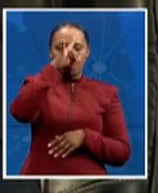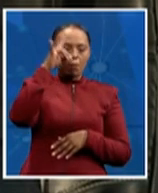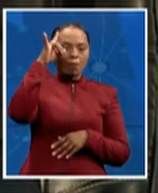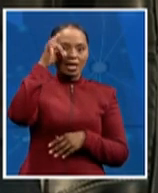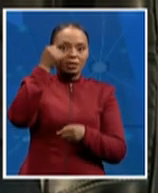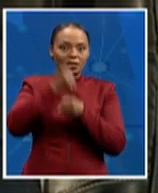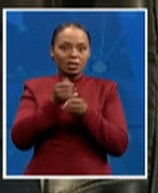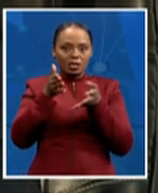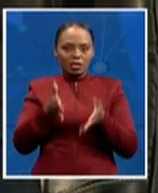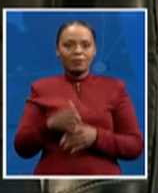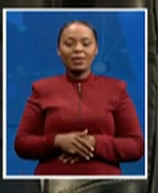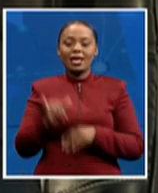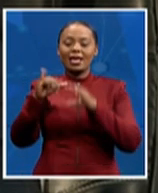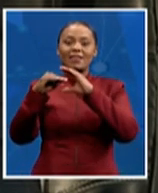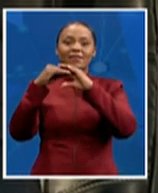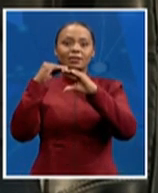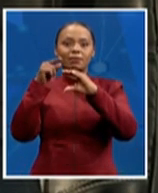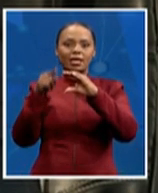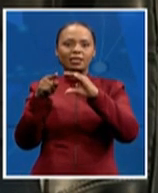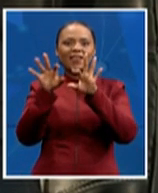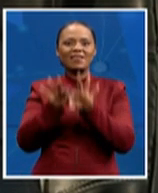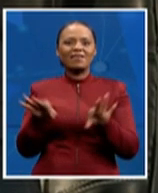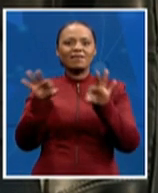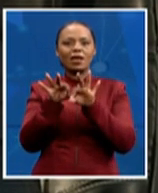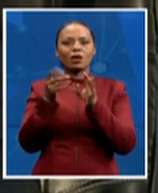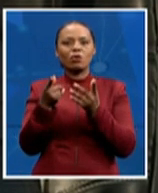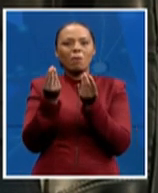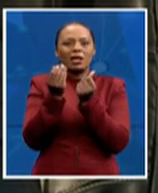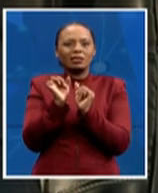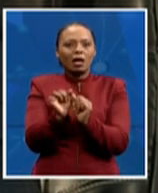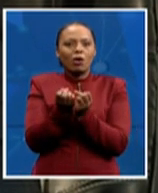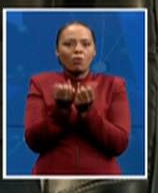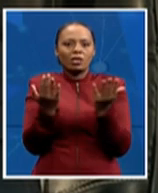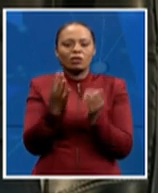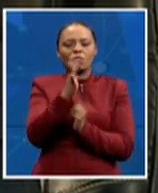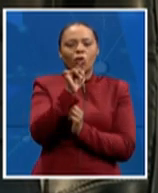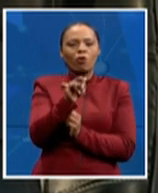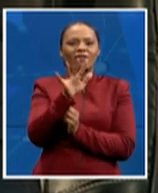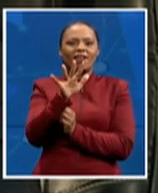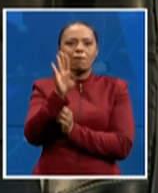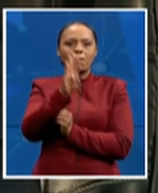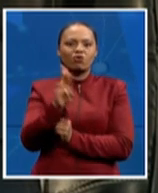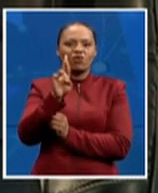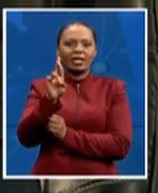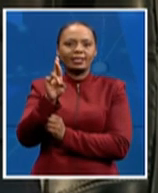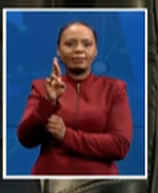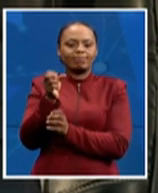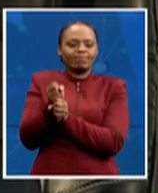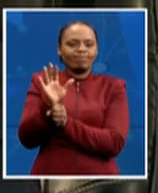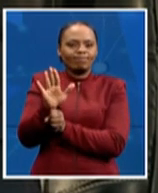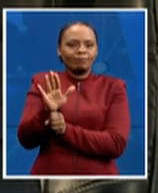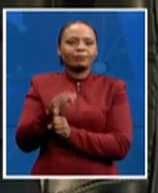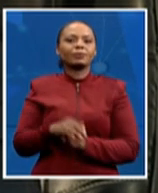about 4.5 billion. Secondly, the Wilmar processing,